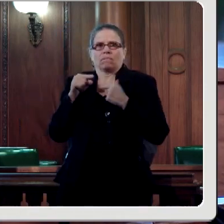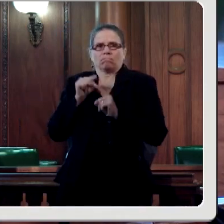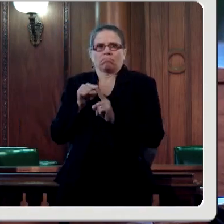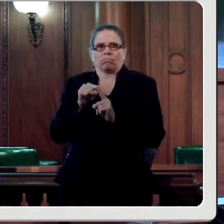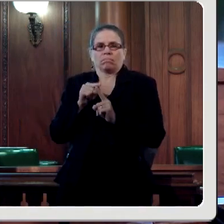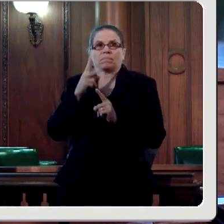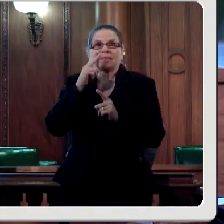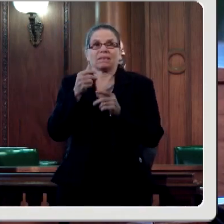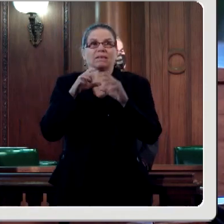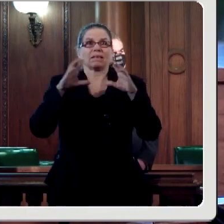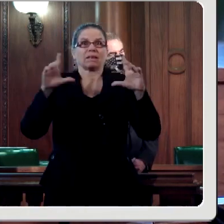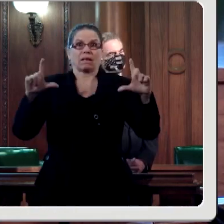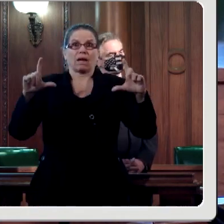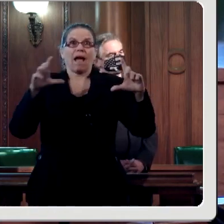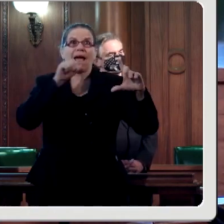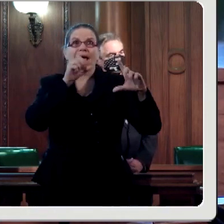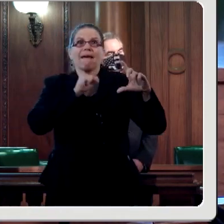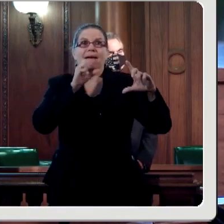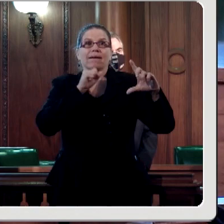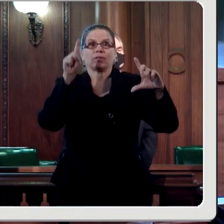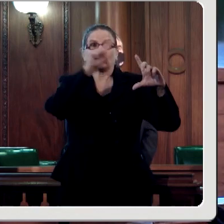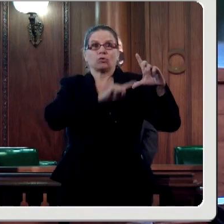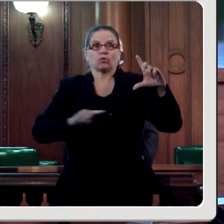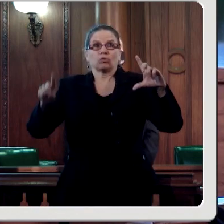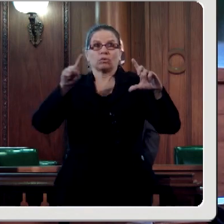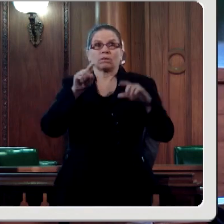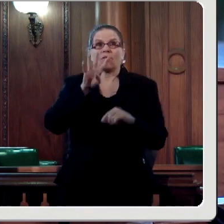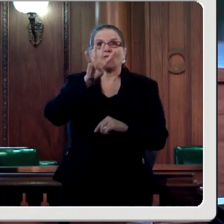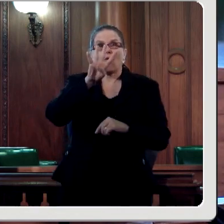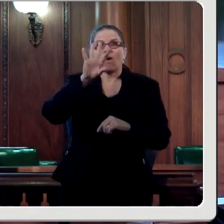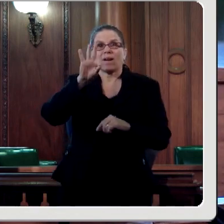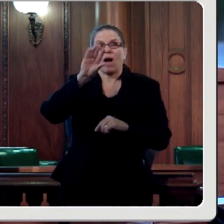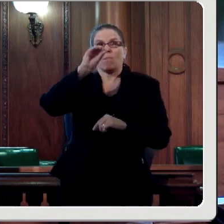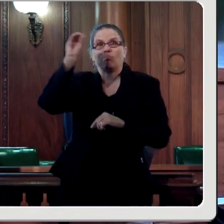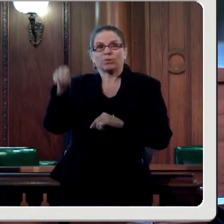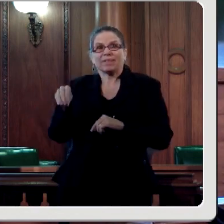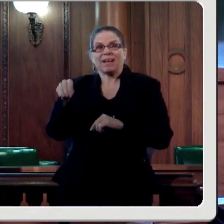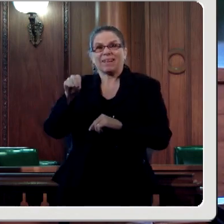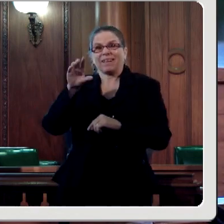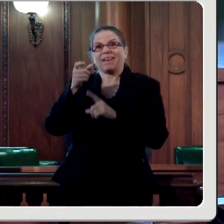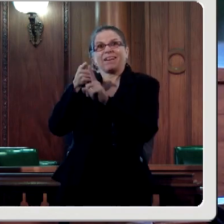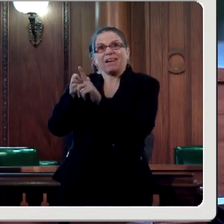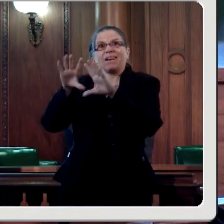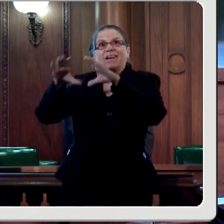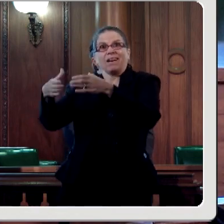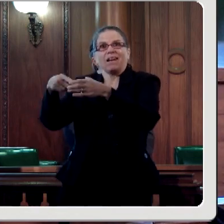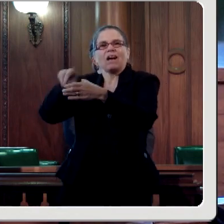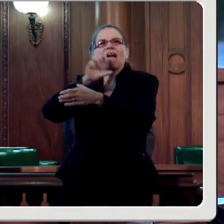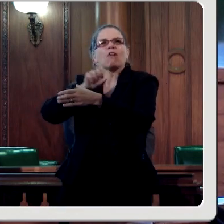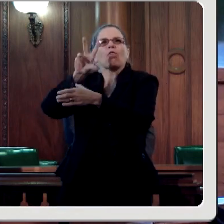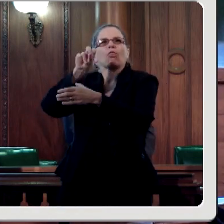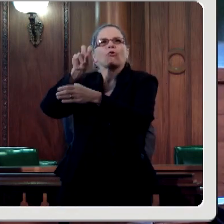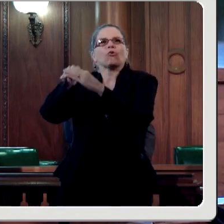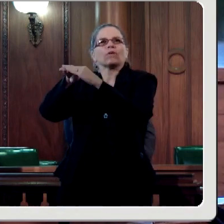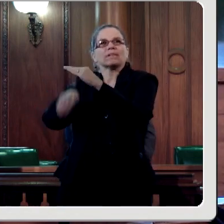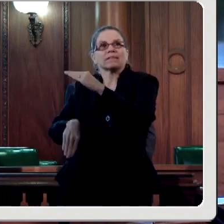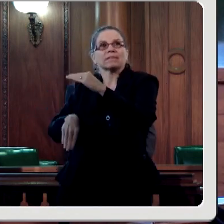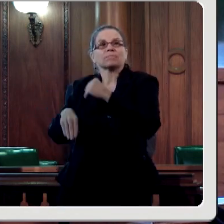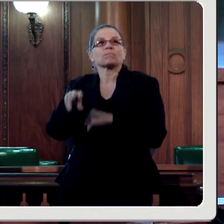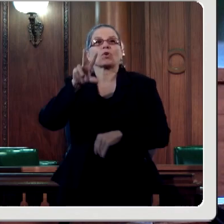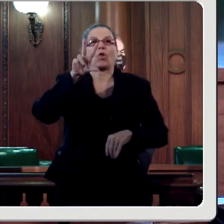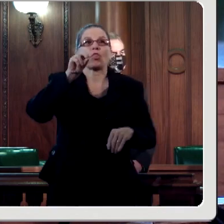and under are 49%, 31 to 50 are 30%,